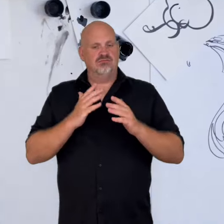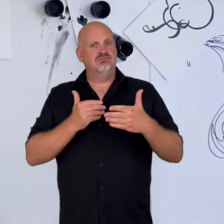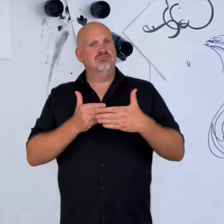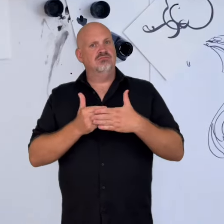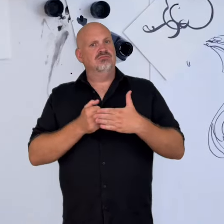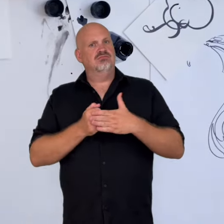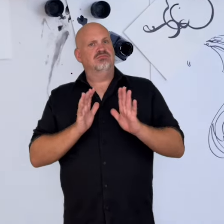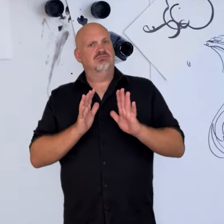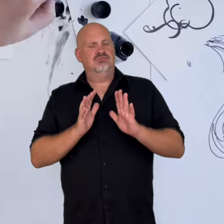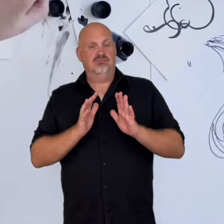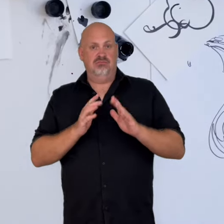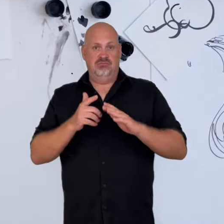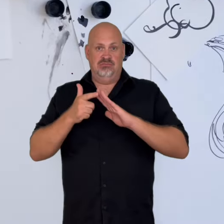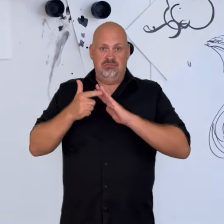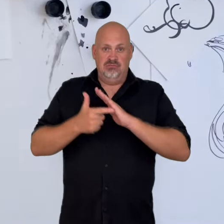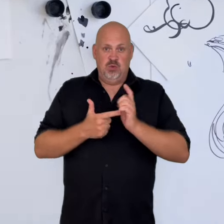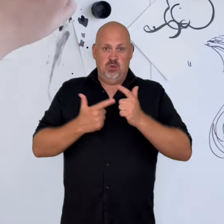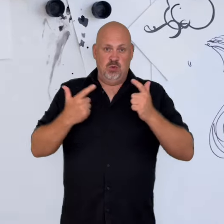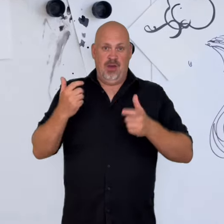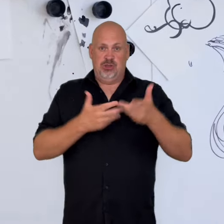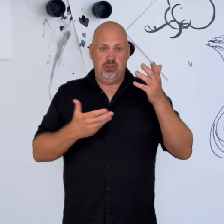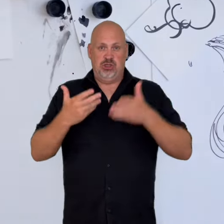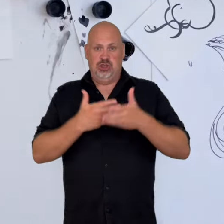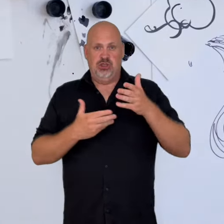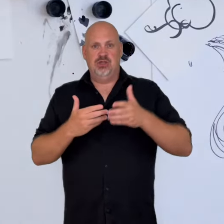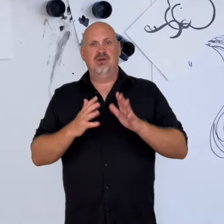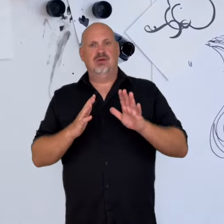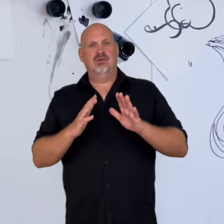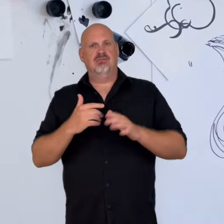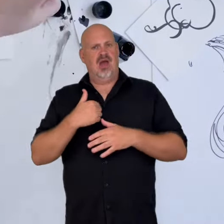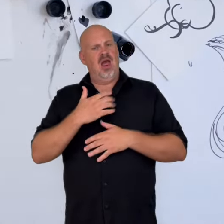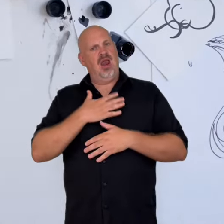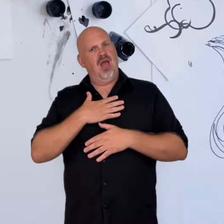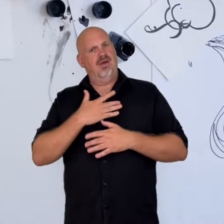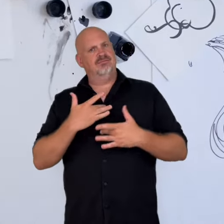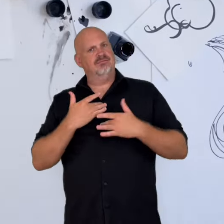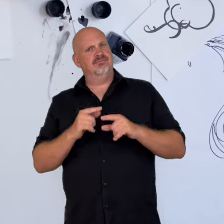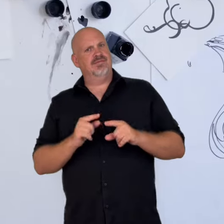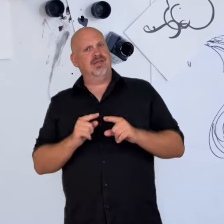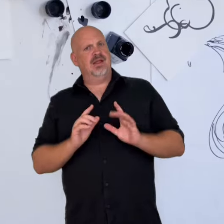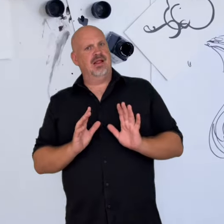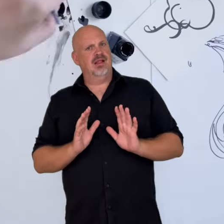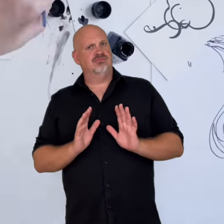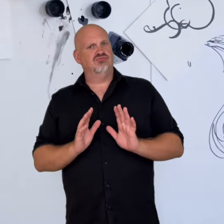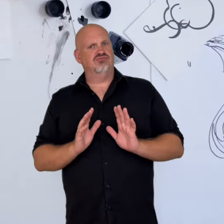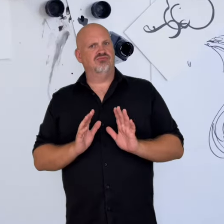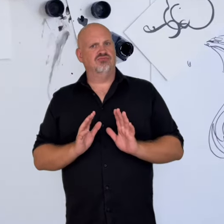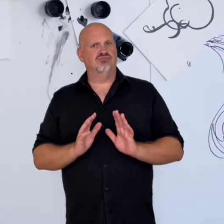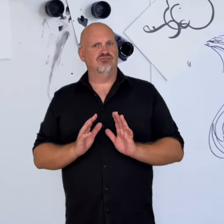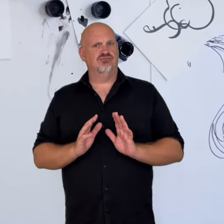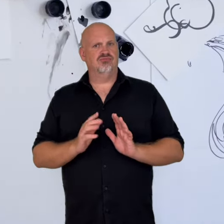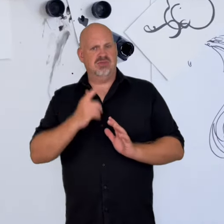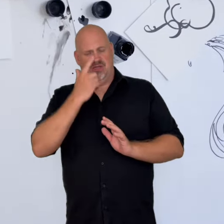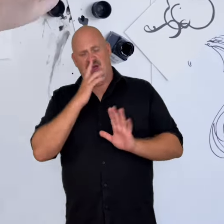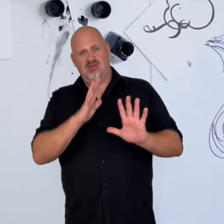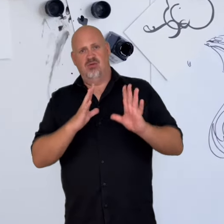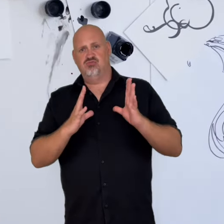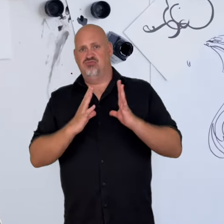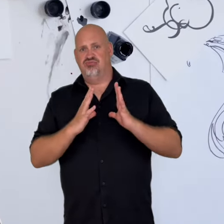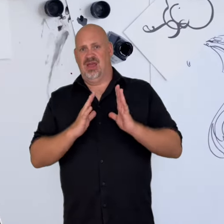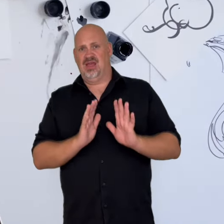more abstract flowers are really giving it a bit of a sense of personality, which is really, which I'm liking.